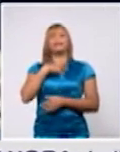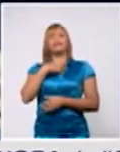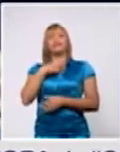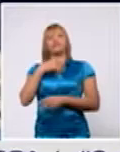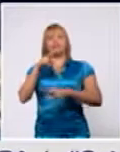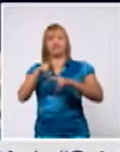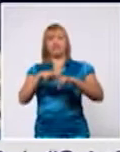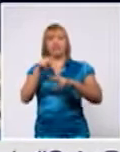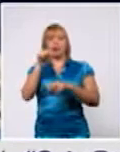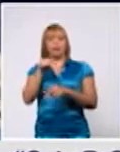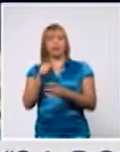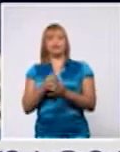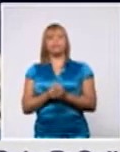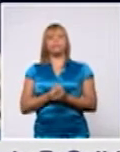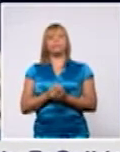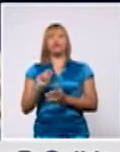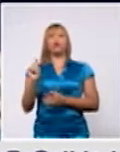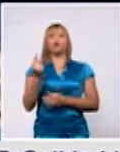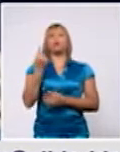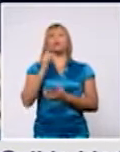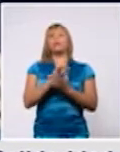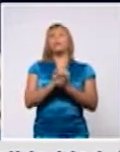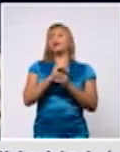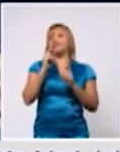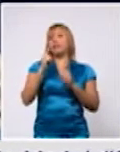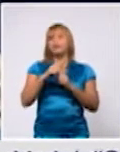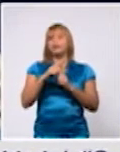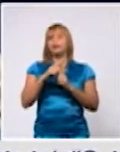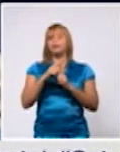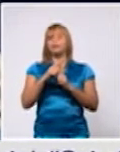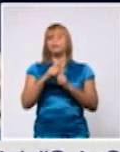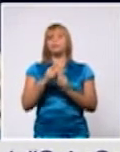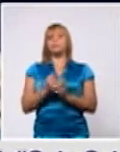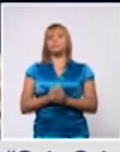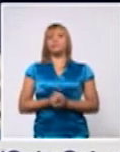representing 88.8% of all cases in this age group.